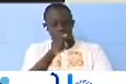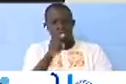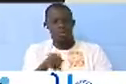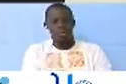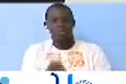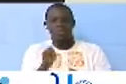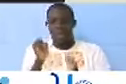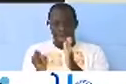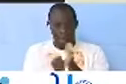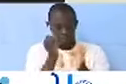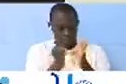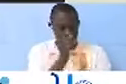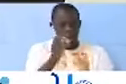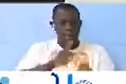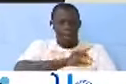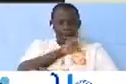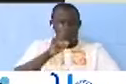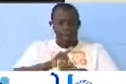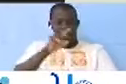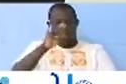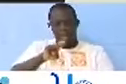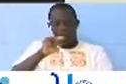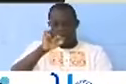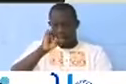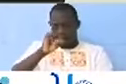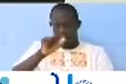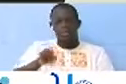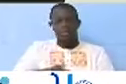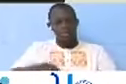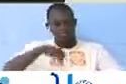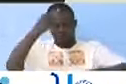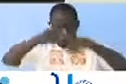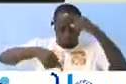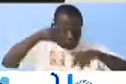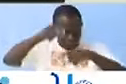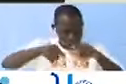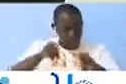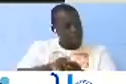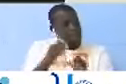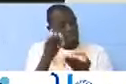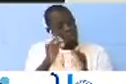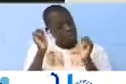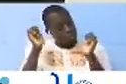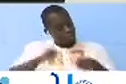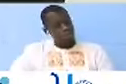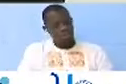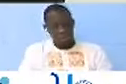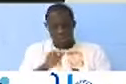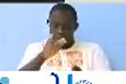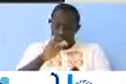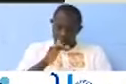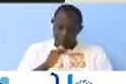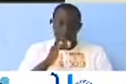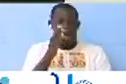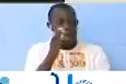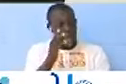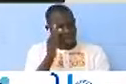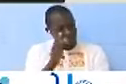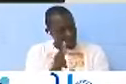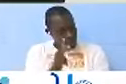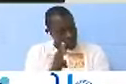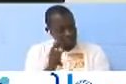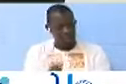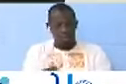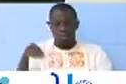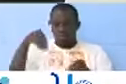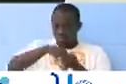still continuing, and there's a likelihood that we could receive further evidence implicating you or any other person. So therefore, we would like you